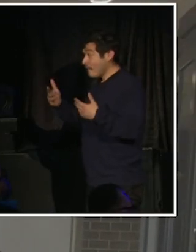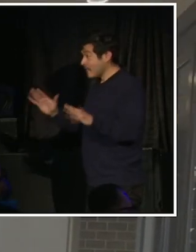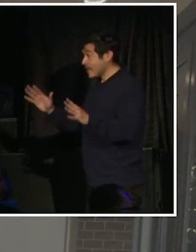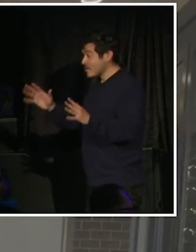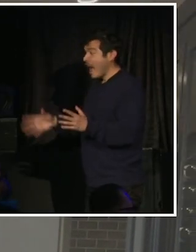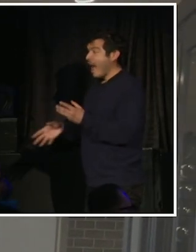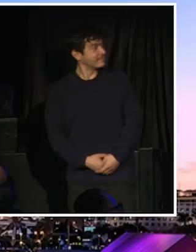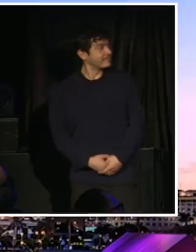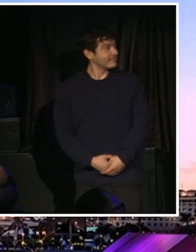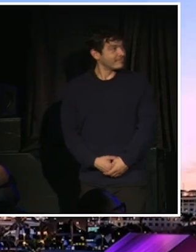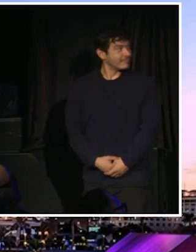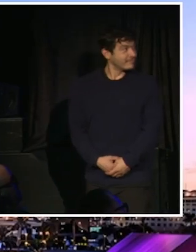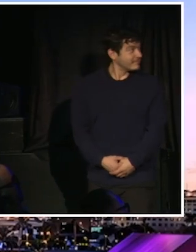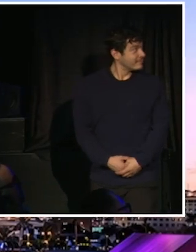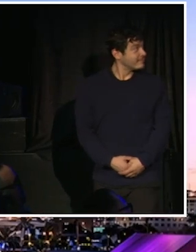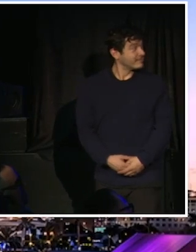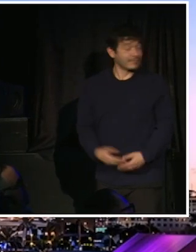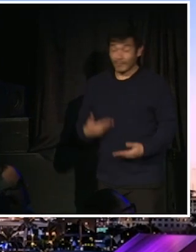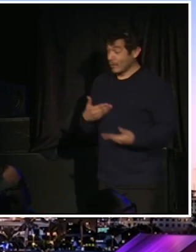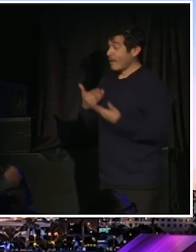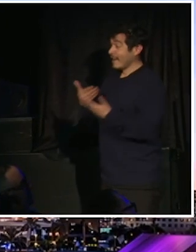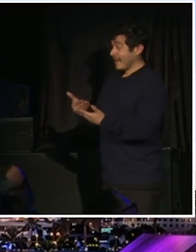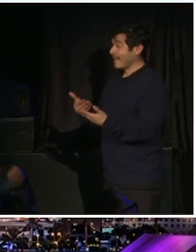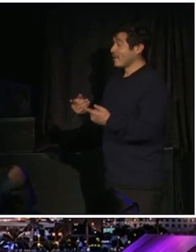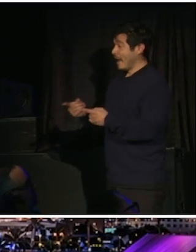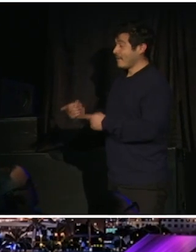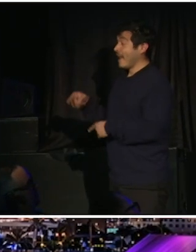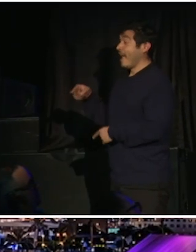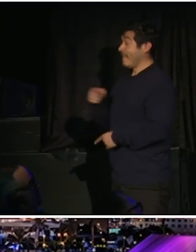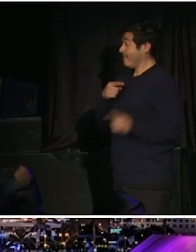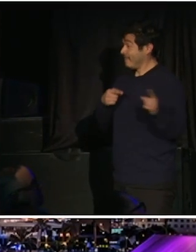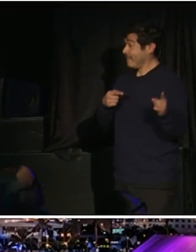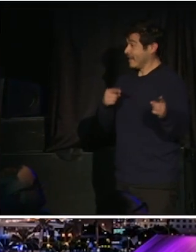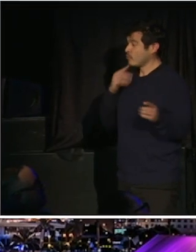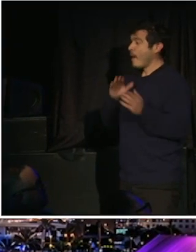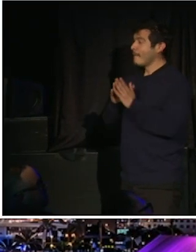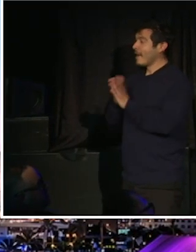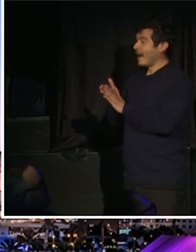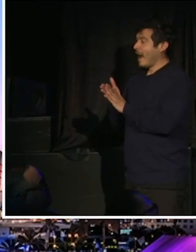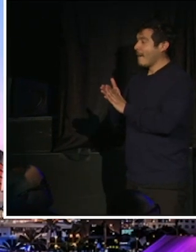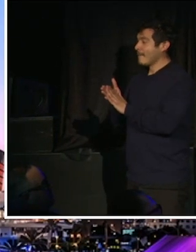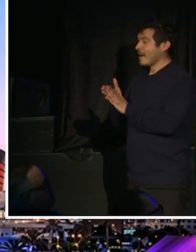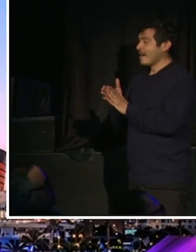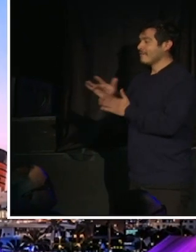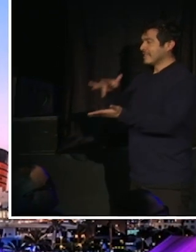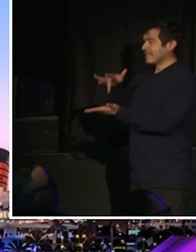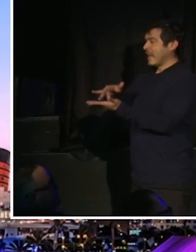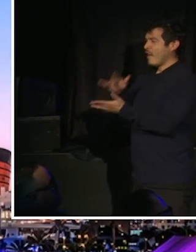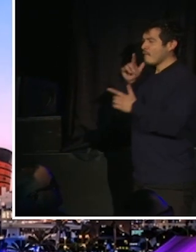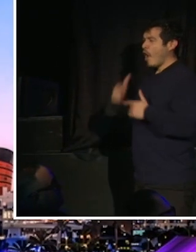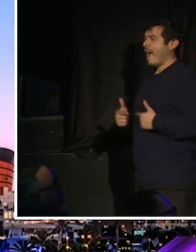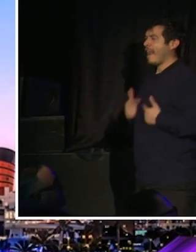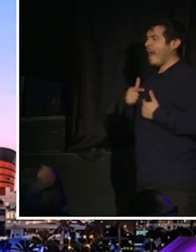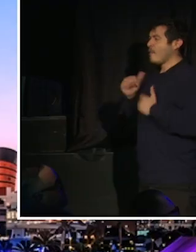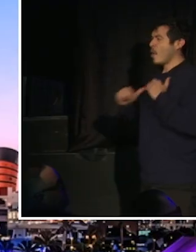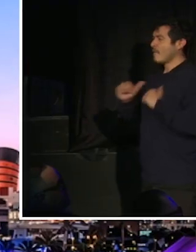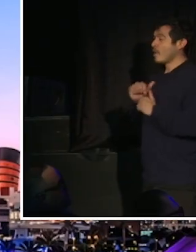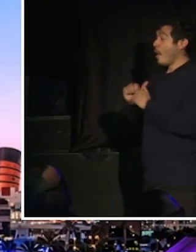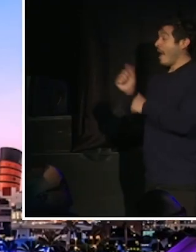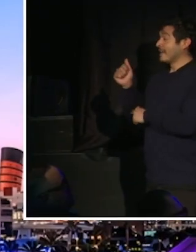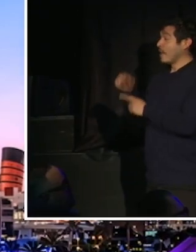and artists. The big announcement was the much-anticipated Long Beach Bowl, scheduled to open by